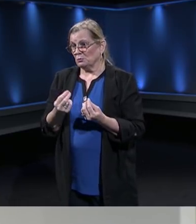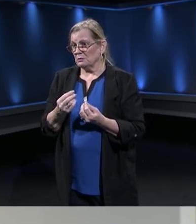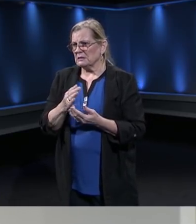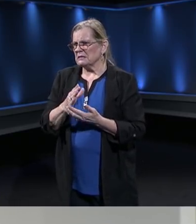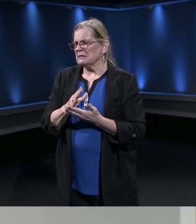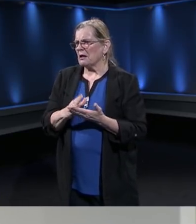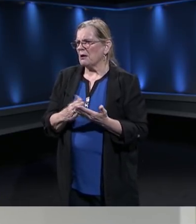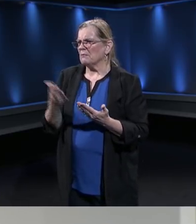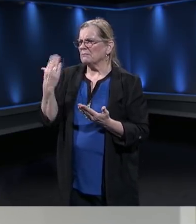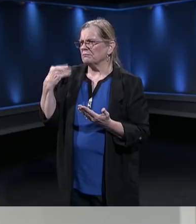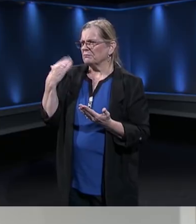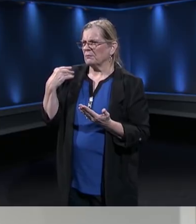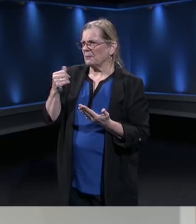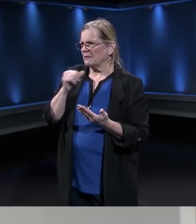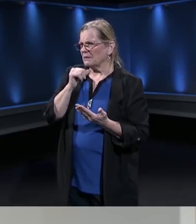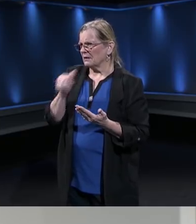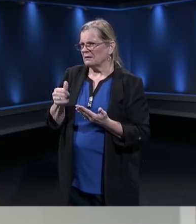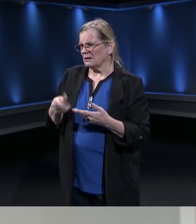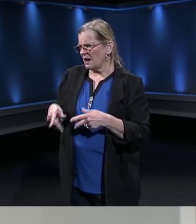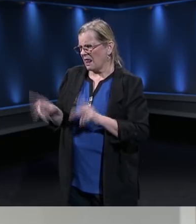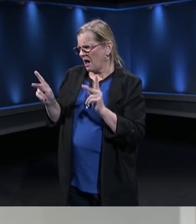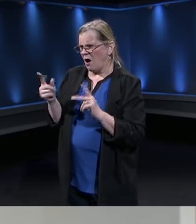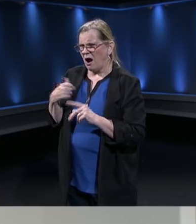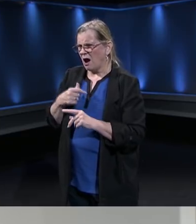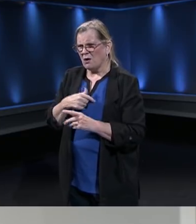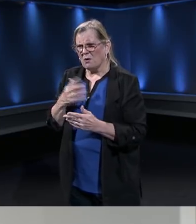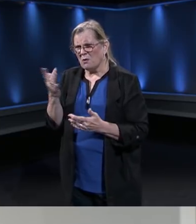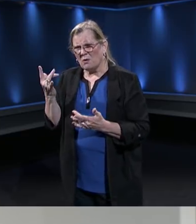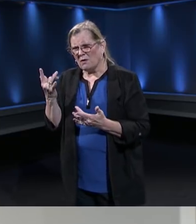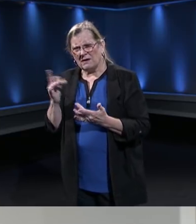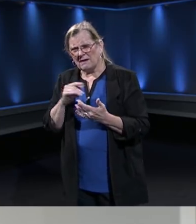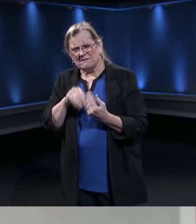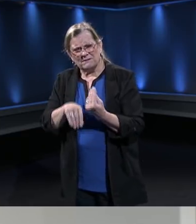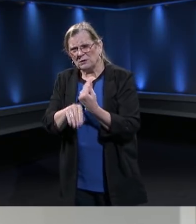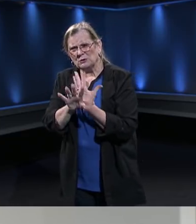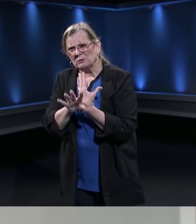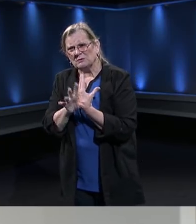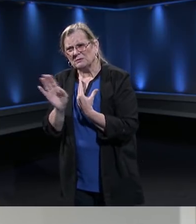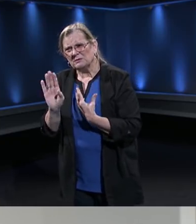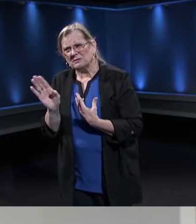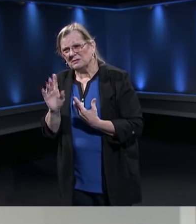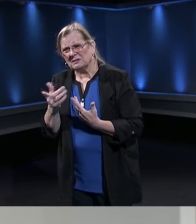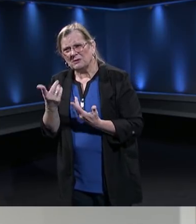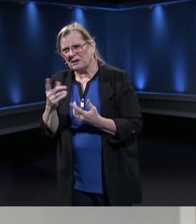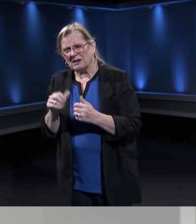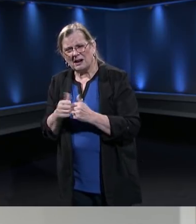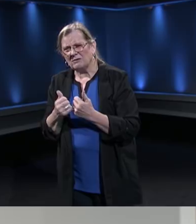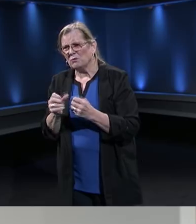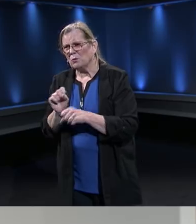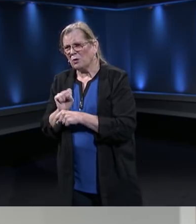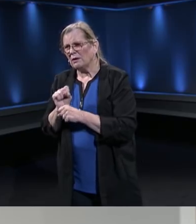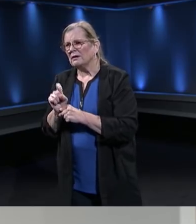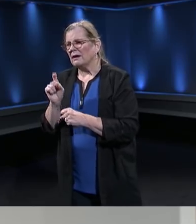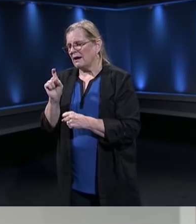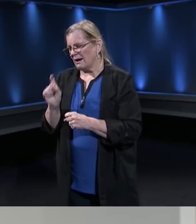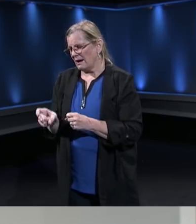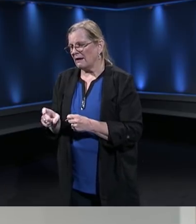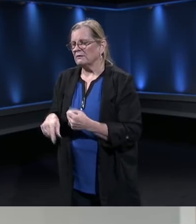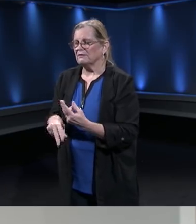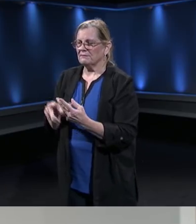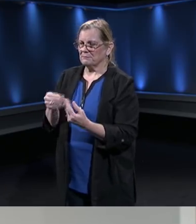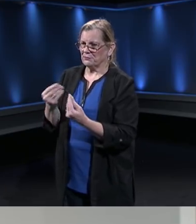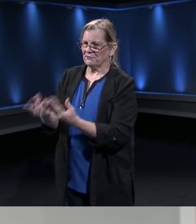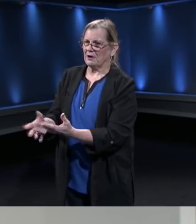weren't allowing us to have virtual applications of their work or their textbooks are going to be providing it. But